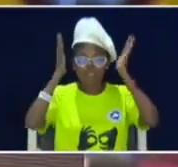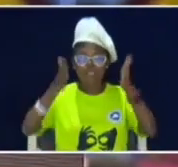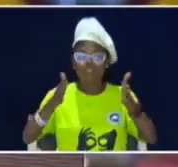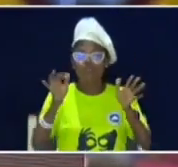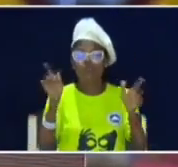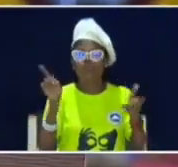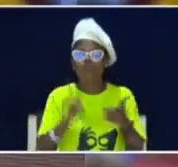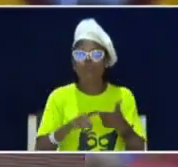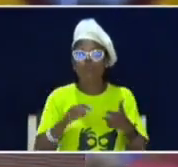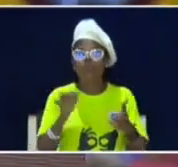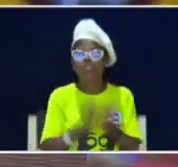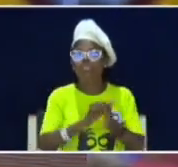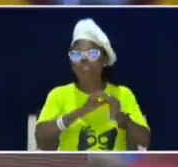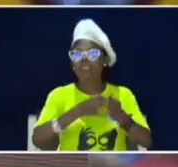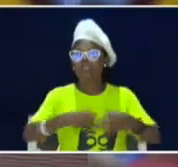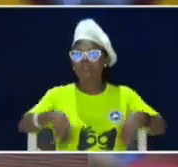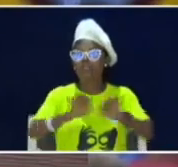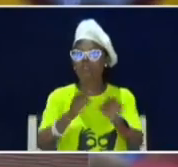eagle.